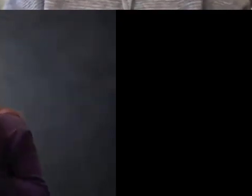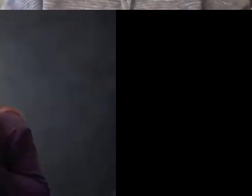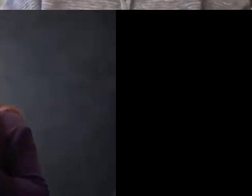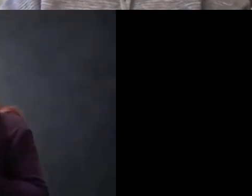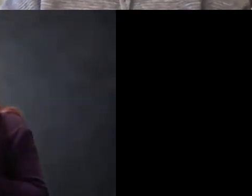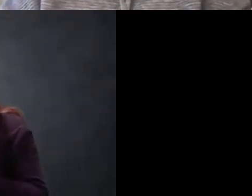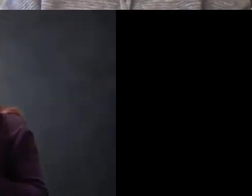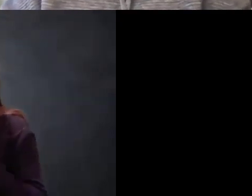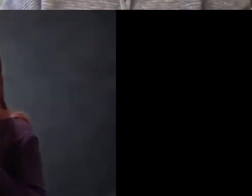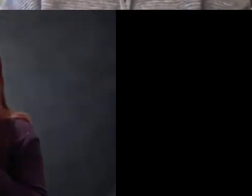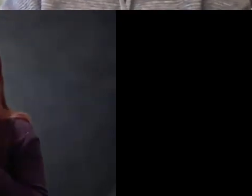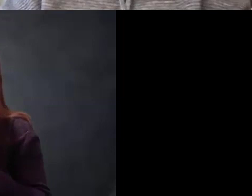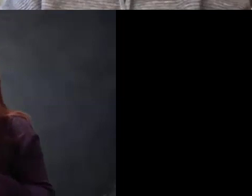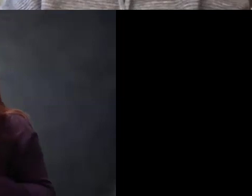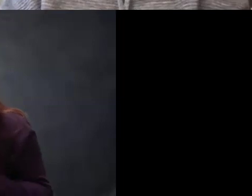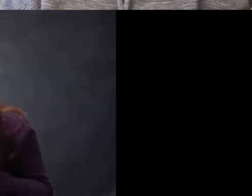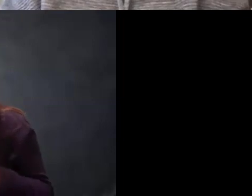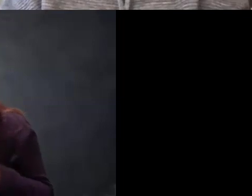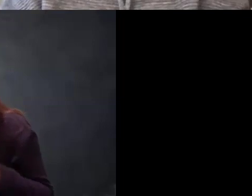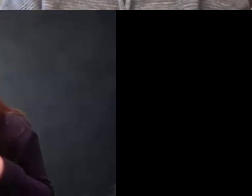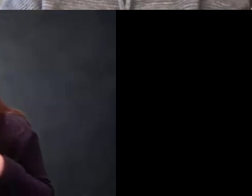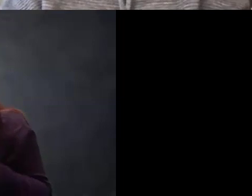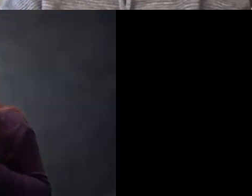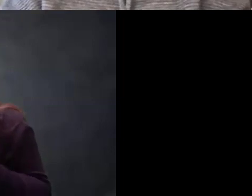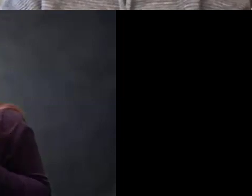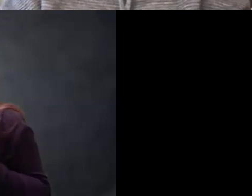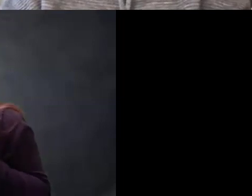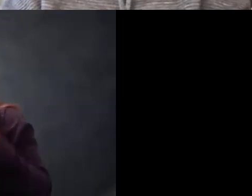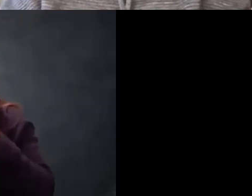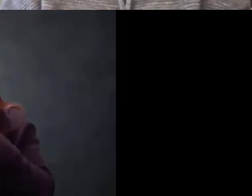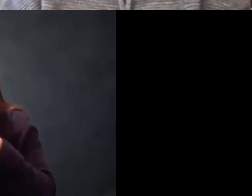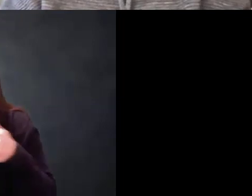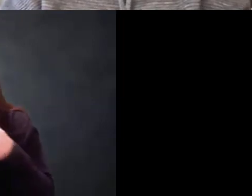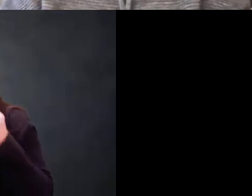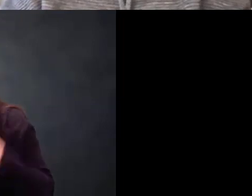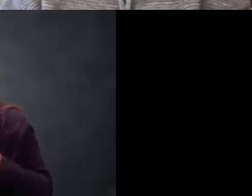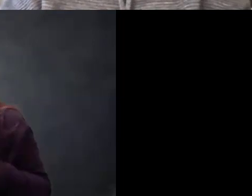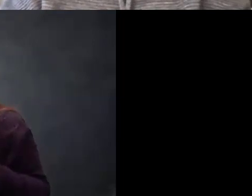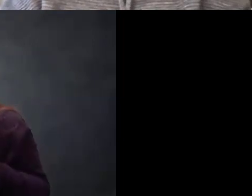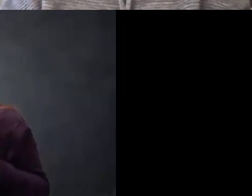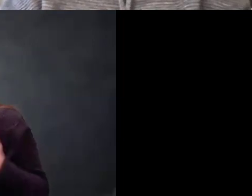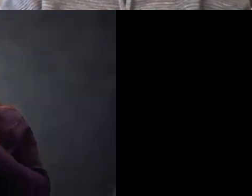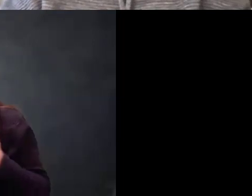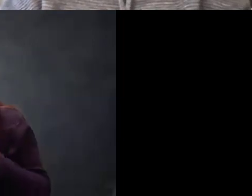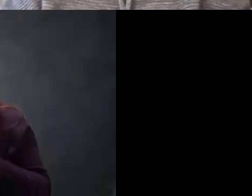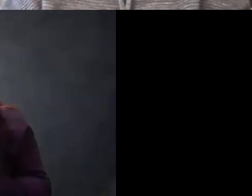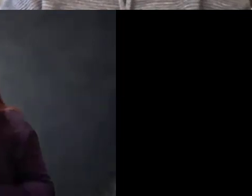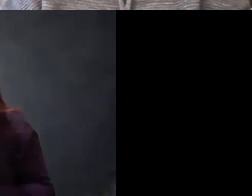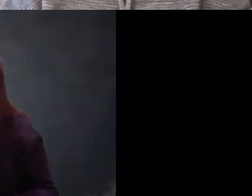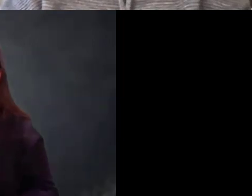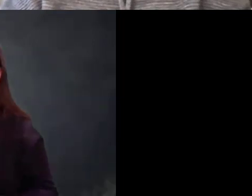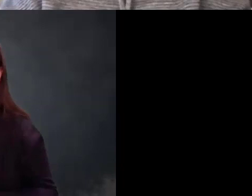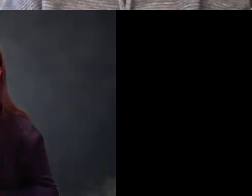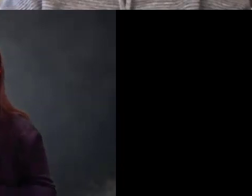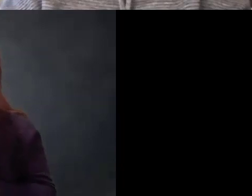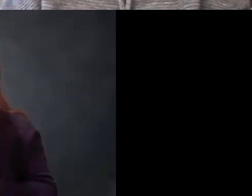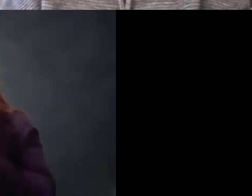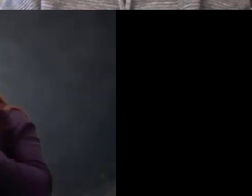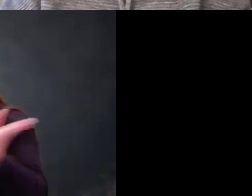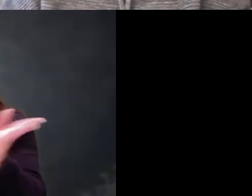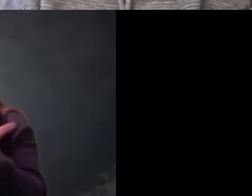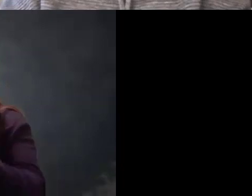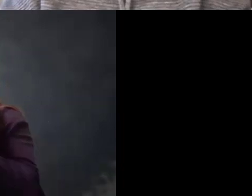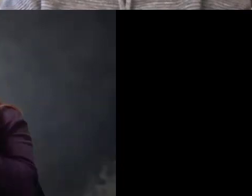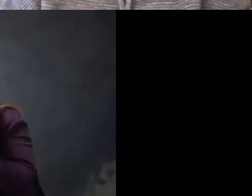I am not trying to keep any information, anyone who will benefit from this, please, happy to have y'all here. So we are really